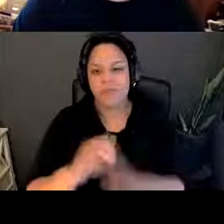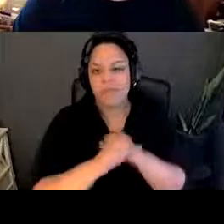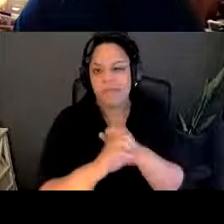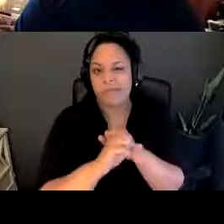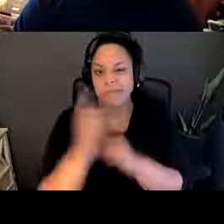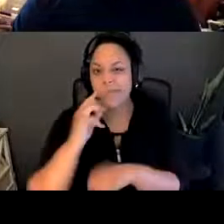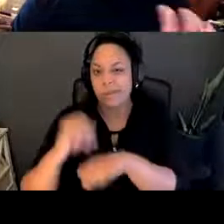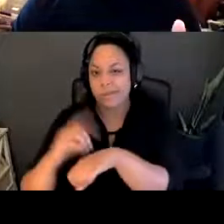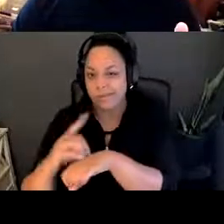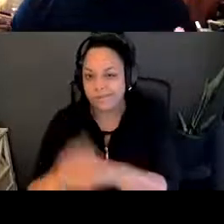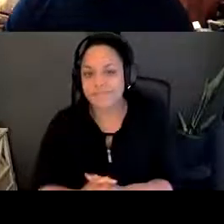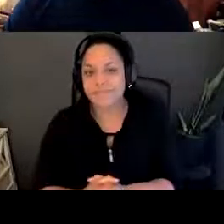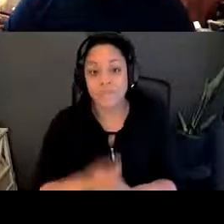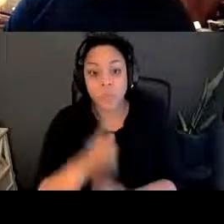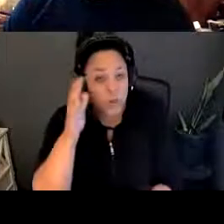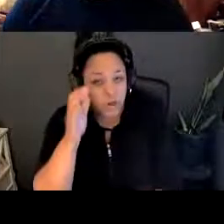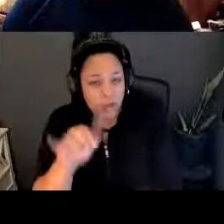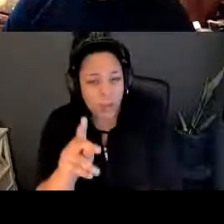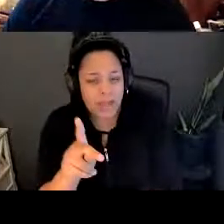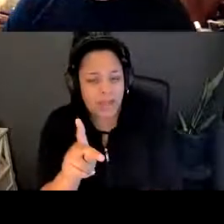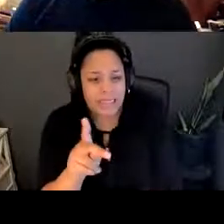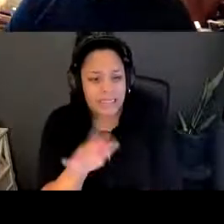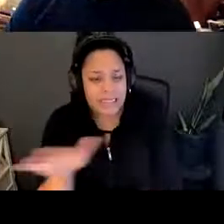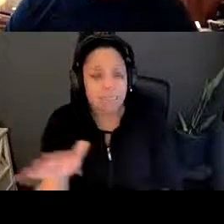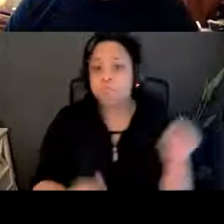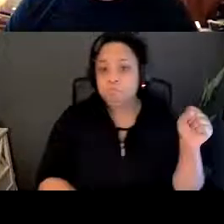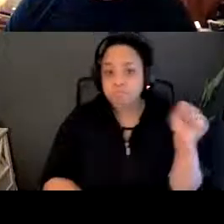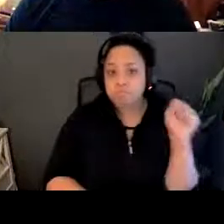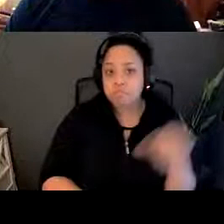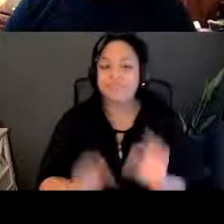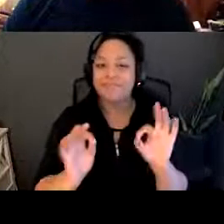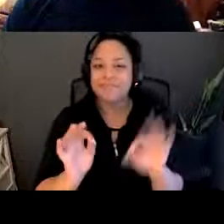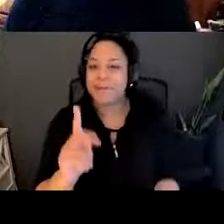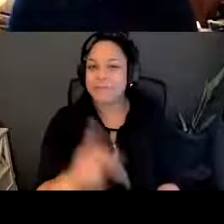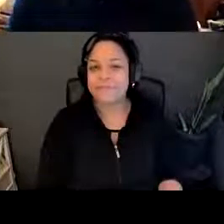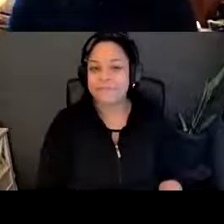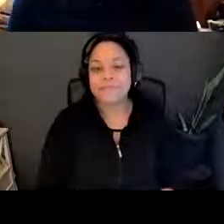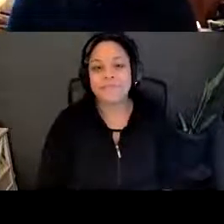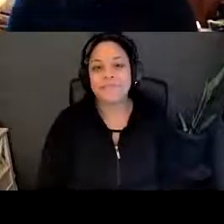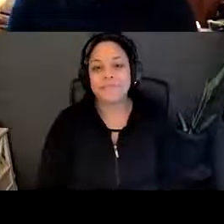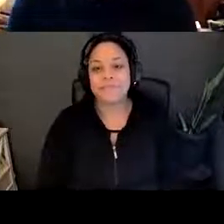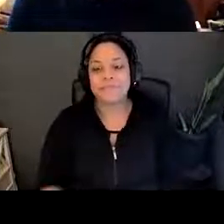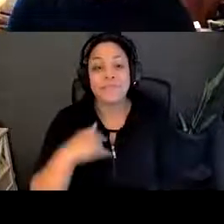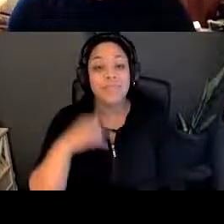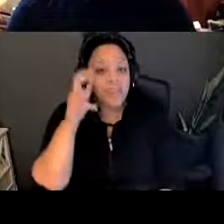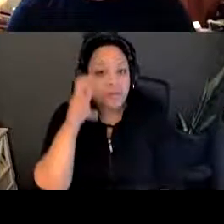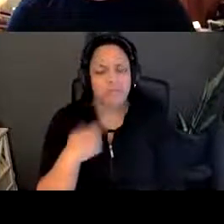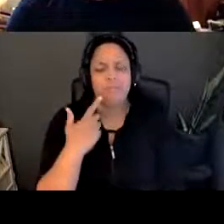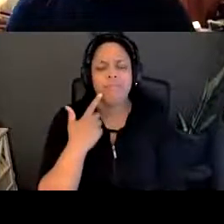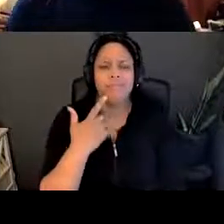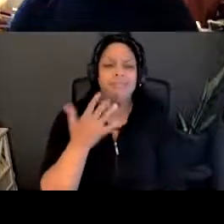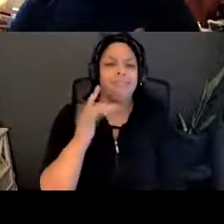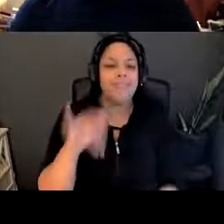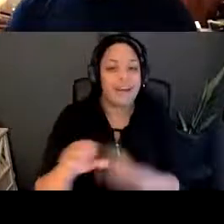Now, were you guys able to hear that okay? Yeah? Mm-hmm. Okay. We kind of laugh and chuckle at that